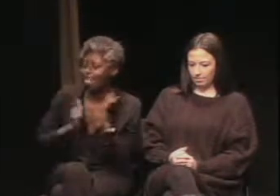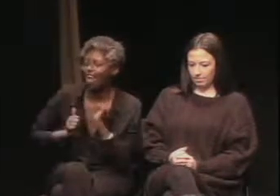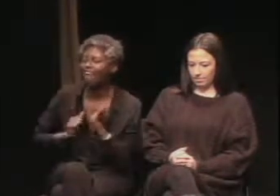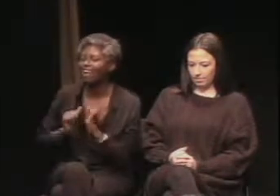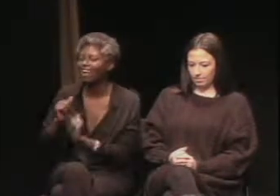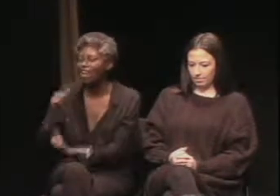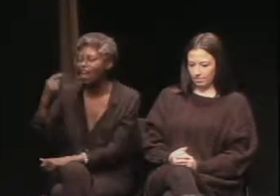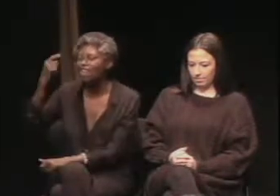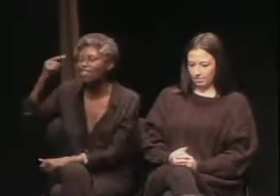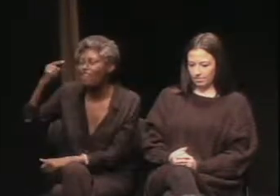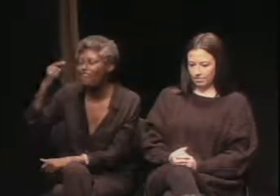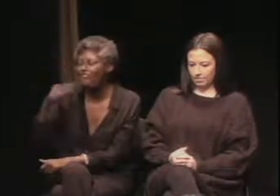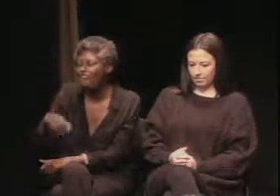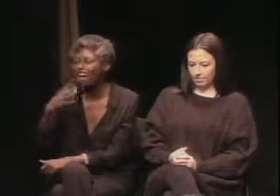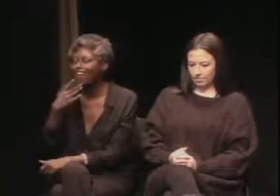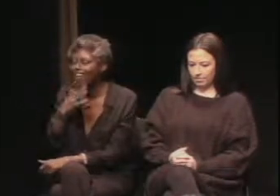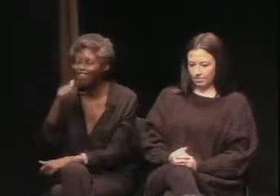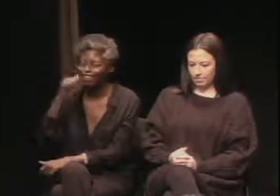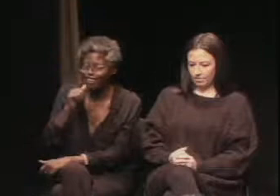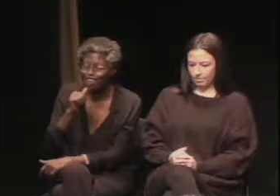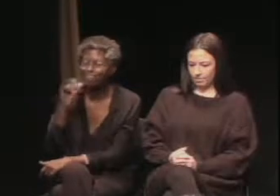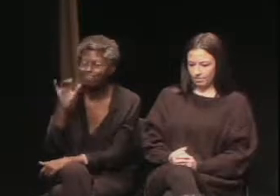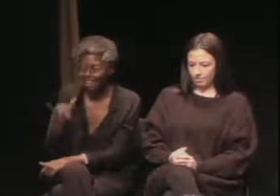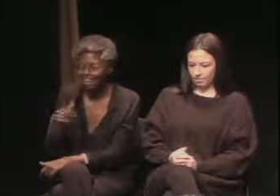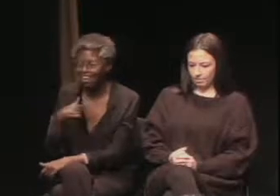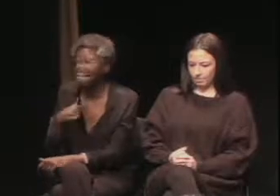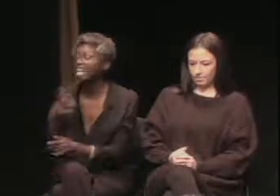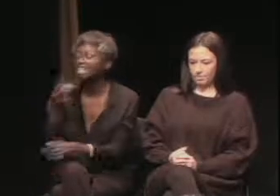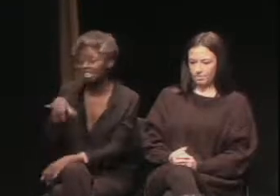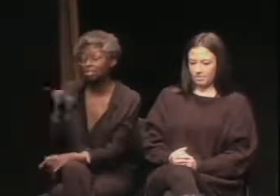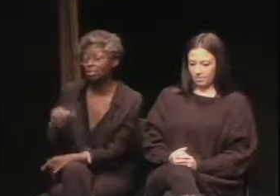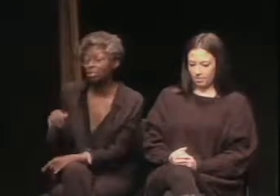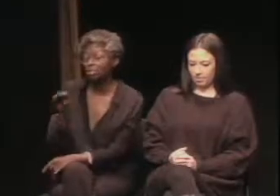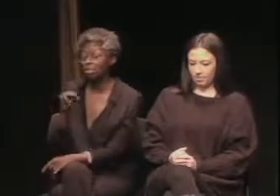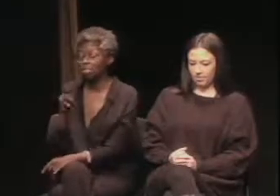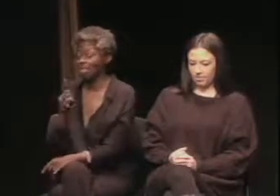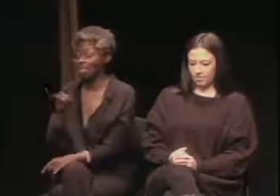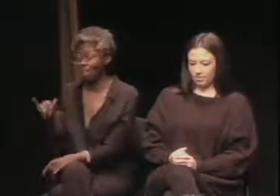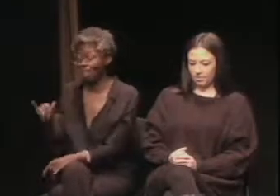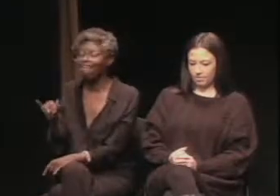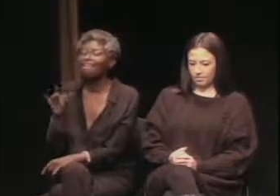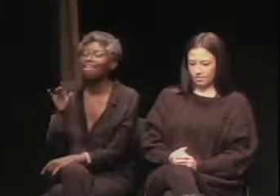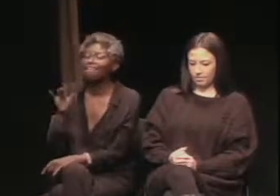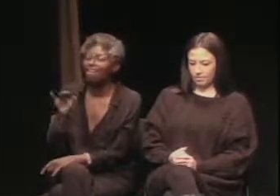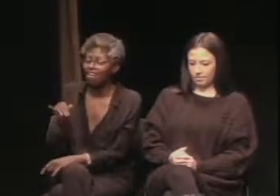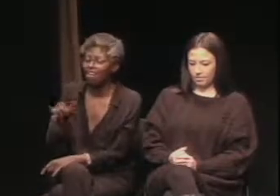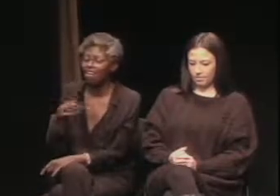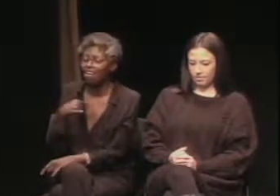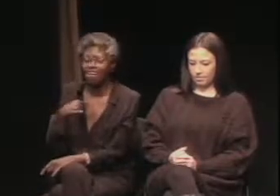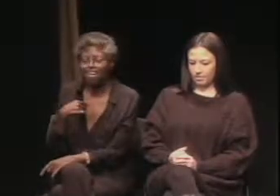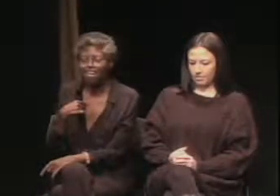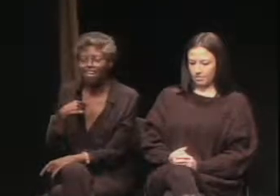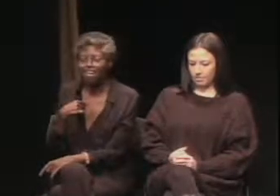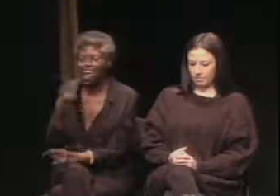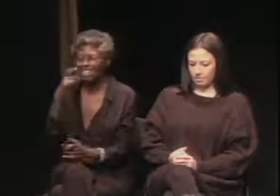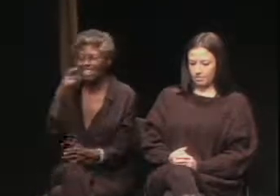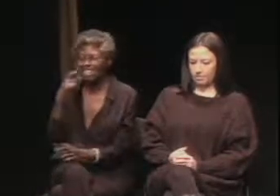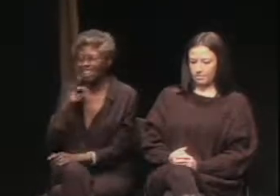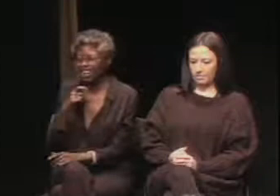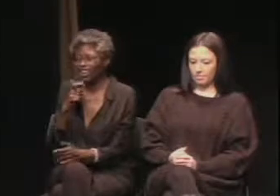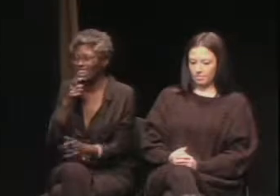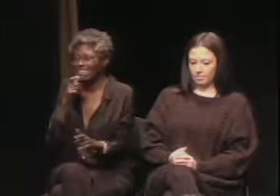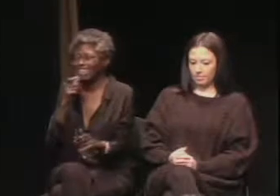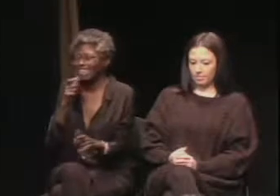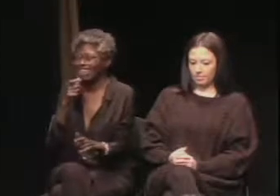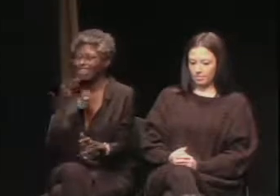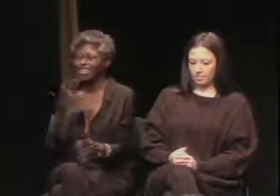Colored Girls. Right. And similar to Maya Angelou and the other books, I didn't necessarily understand the